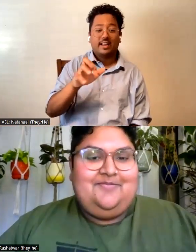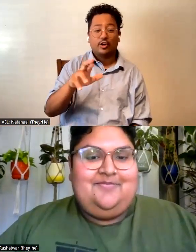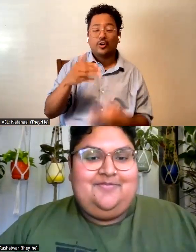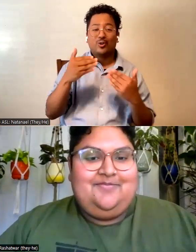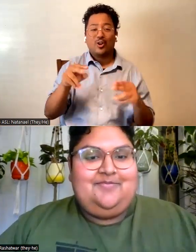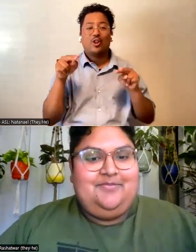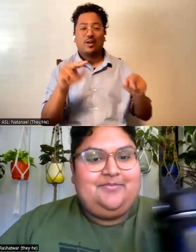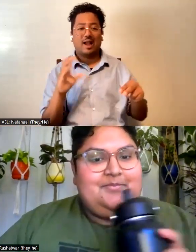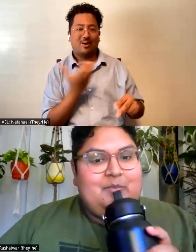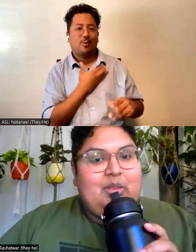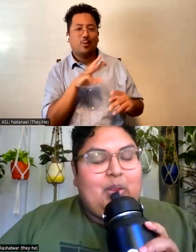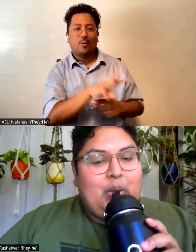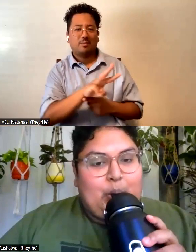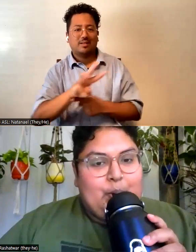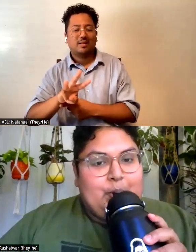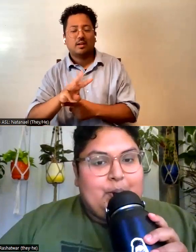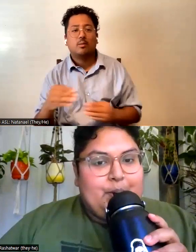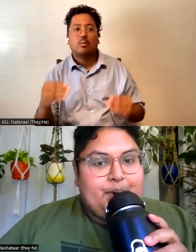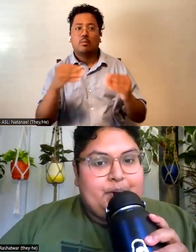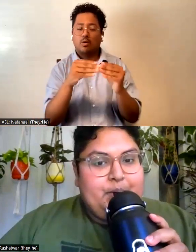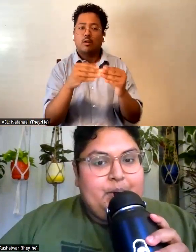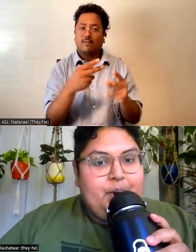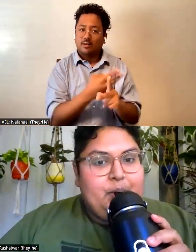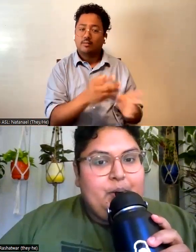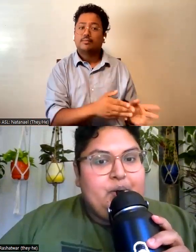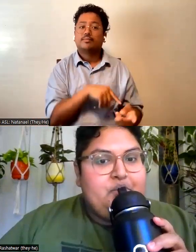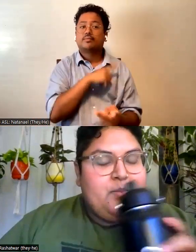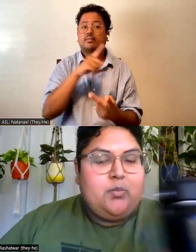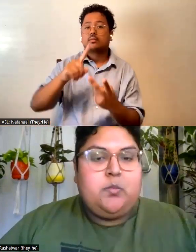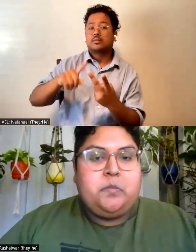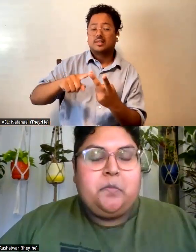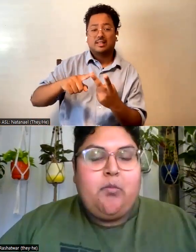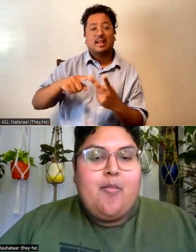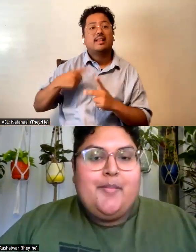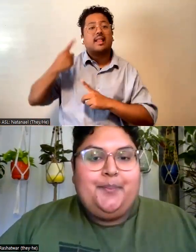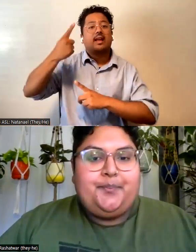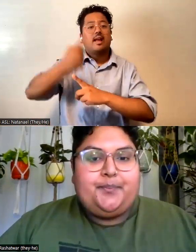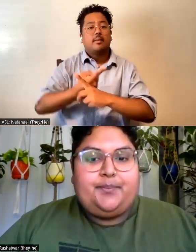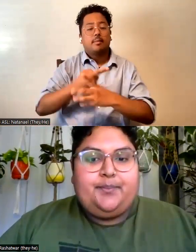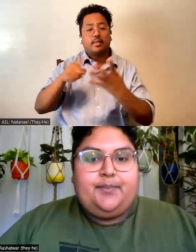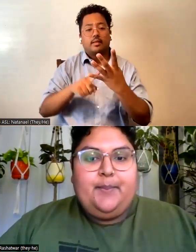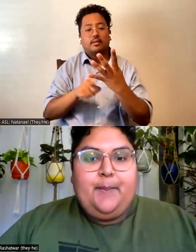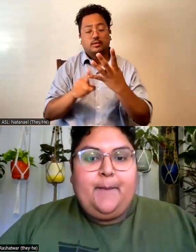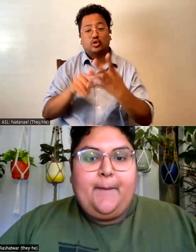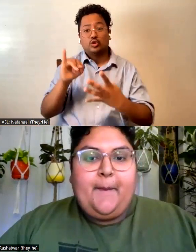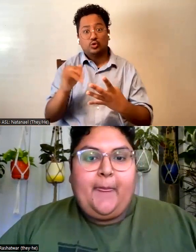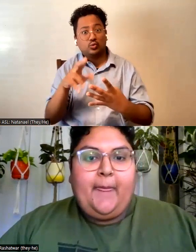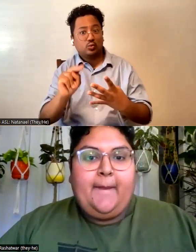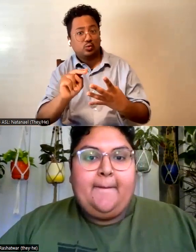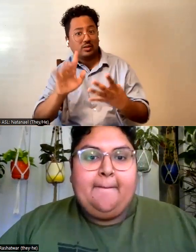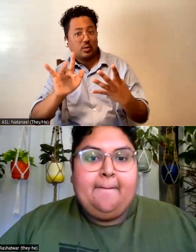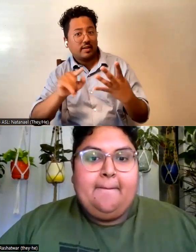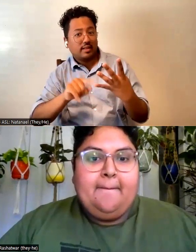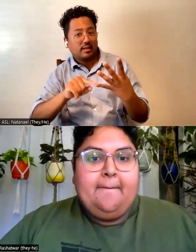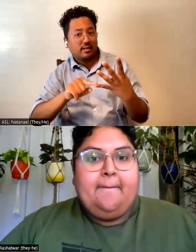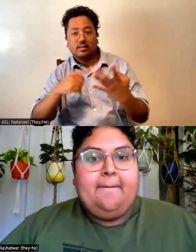that, naafa.org/webinars. We also have one coming up at the end of the month on June 25th that will be a panel of folks talking about